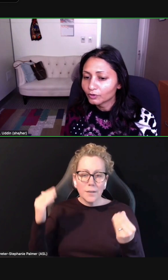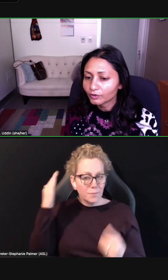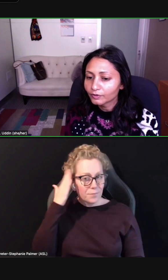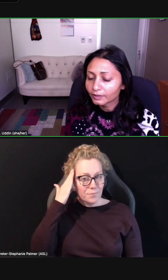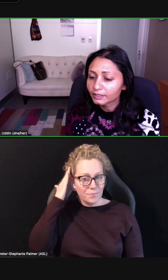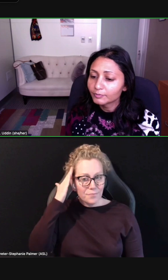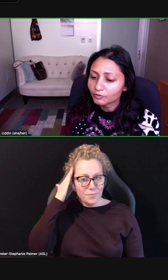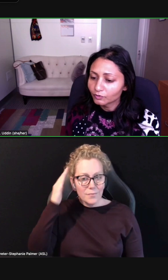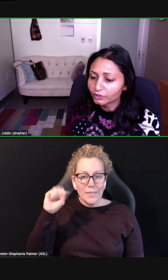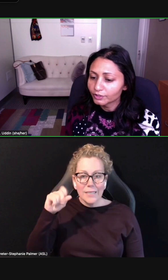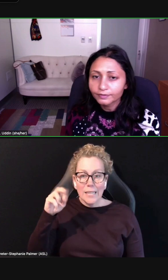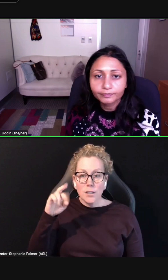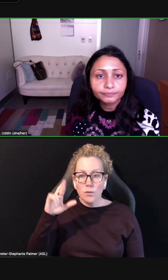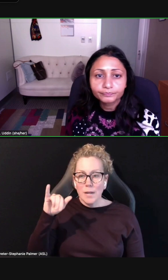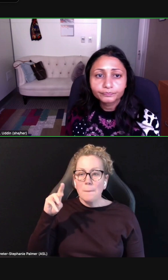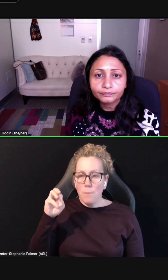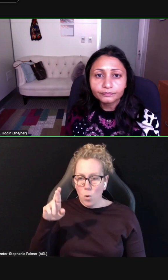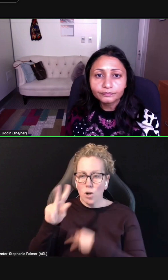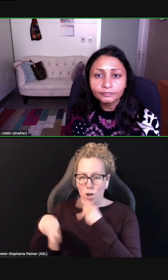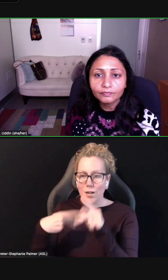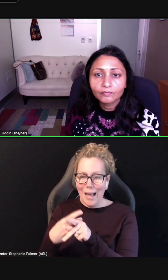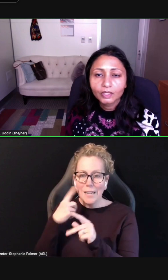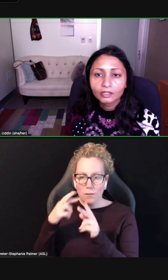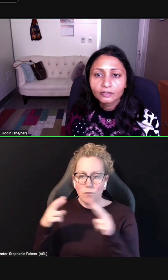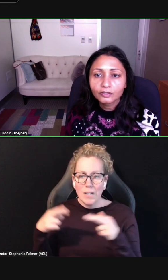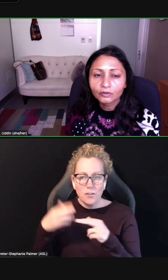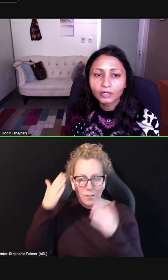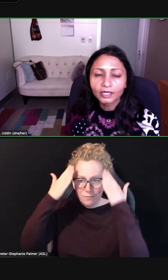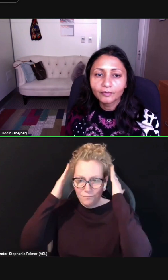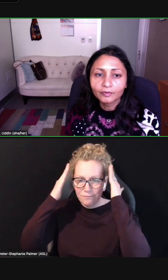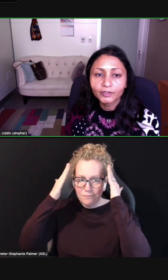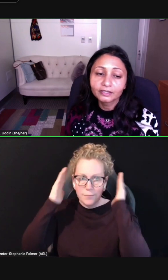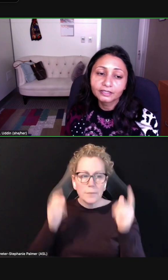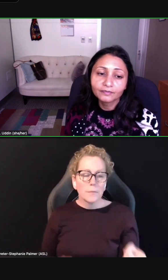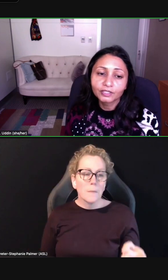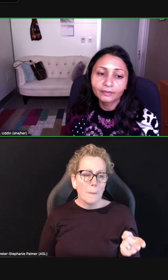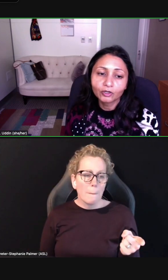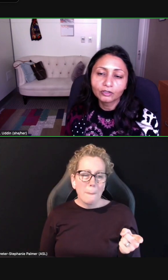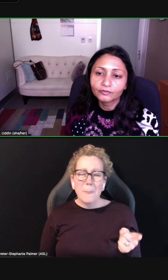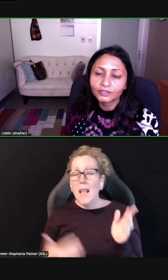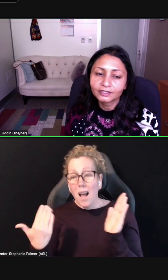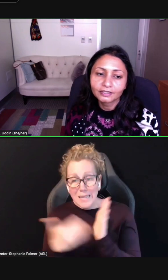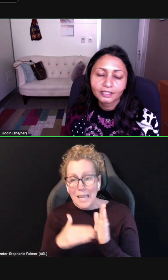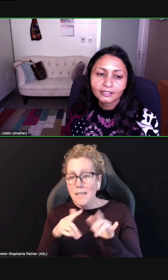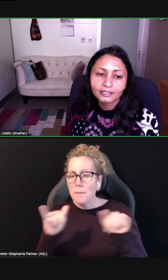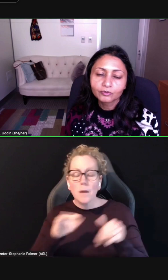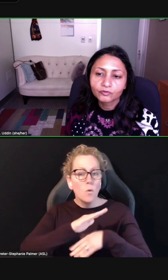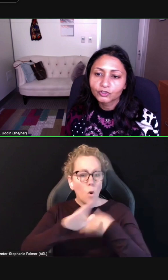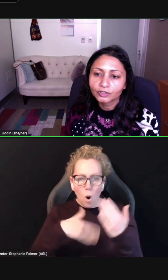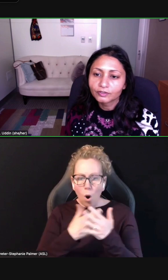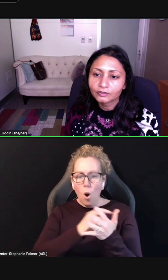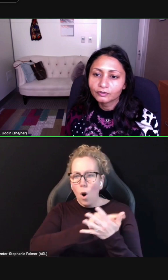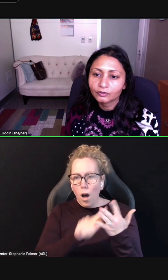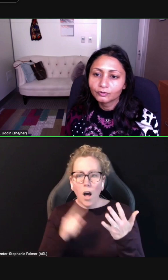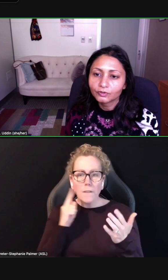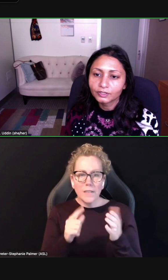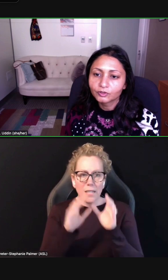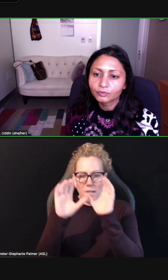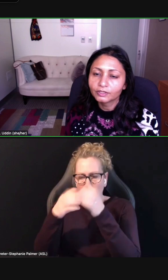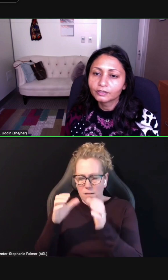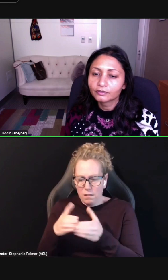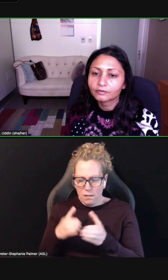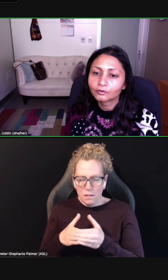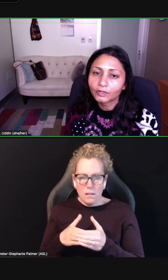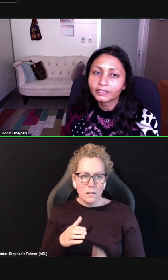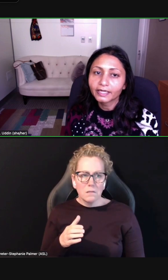sensory motor types of regions. So, but at the same time, all of these subdivisions do seem